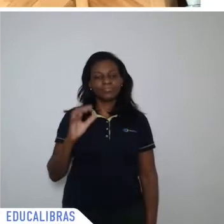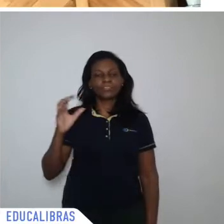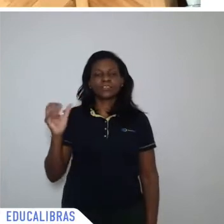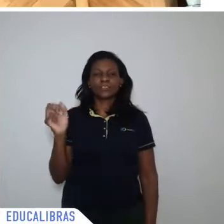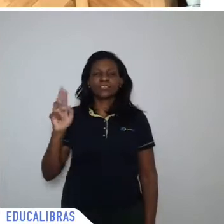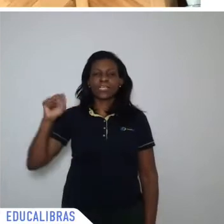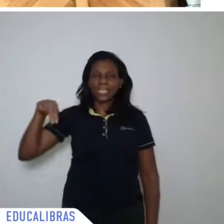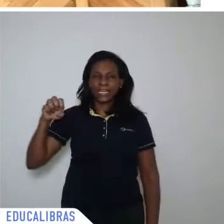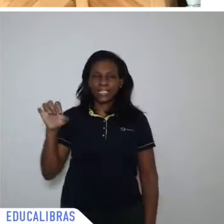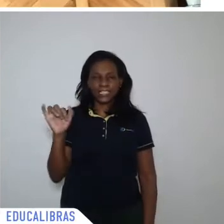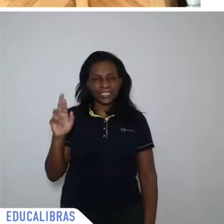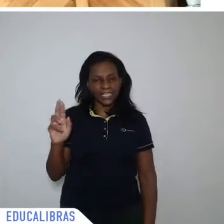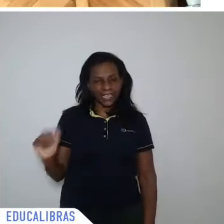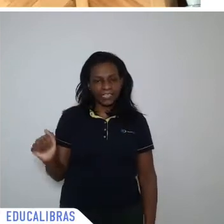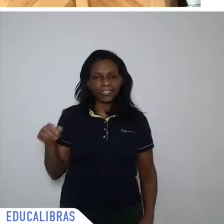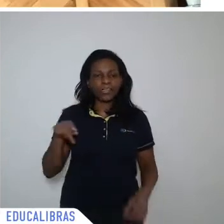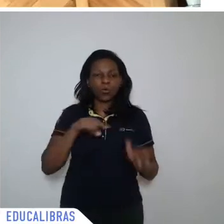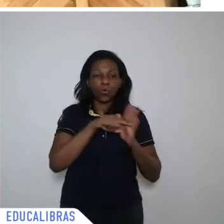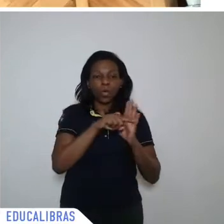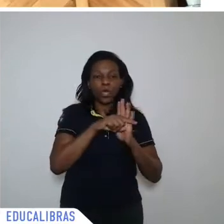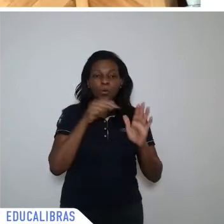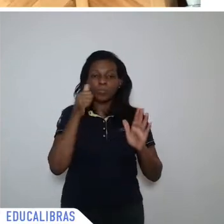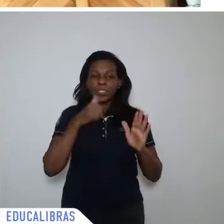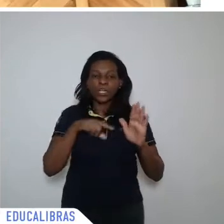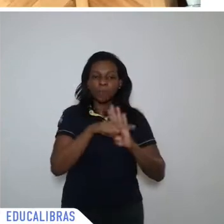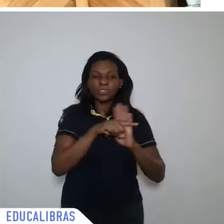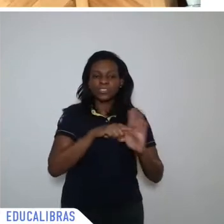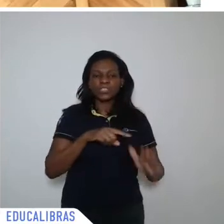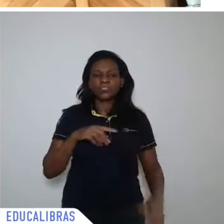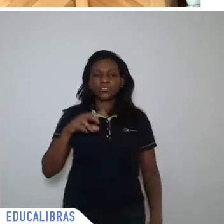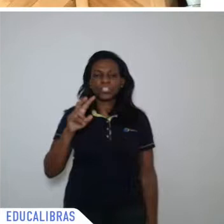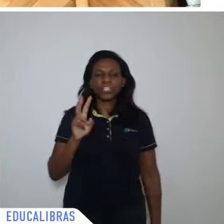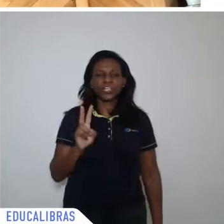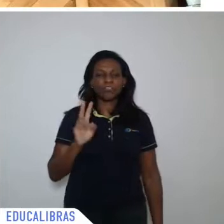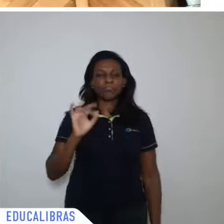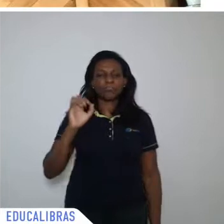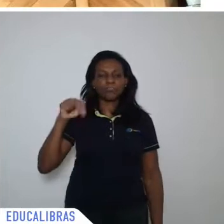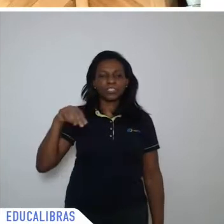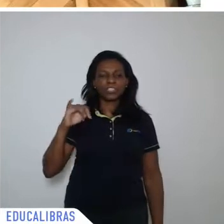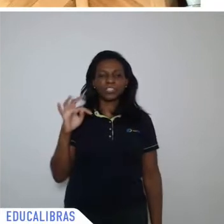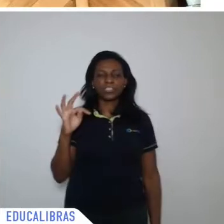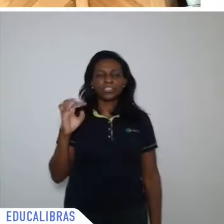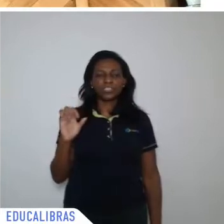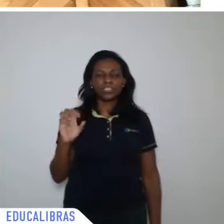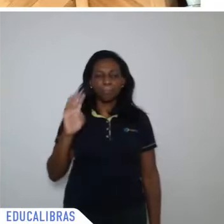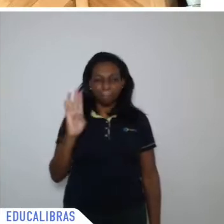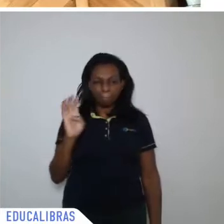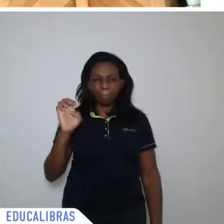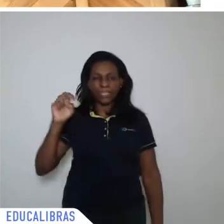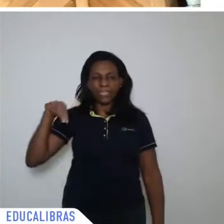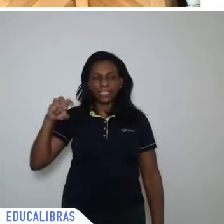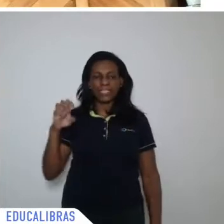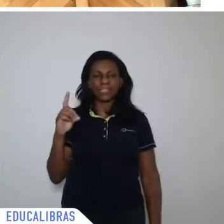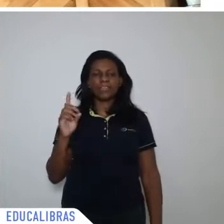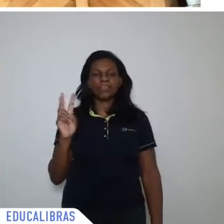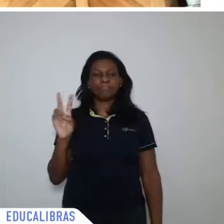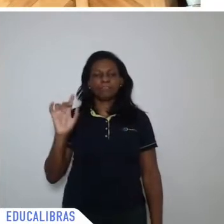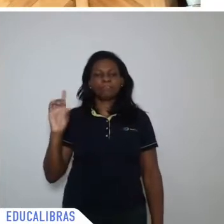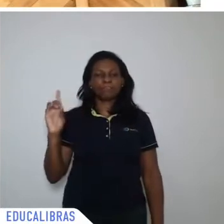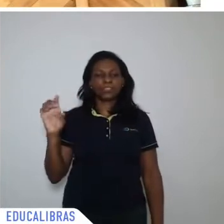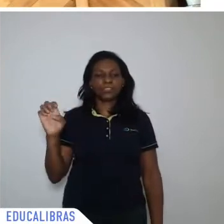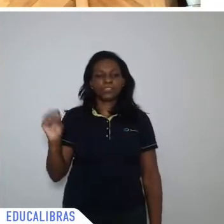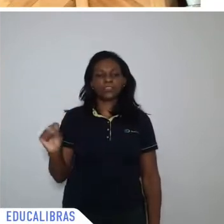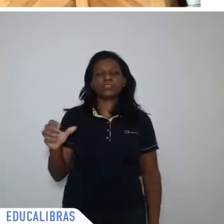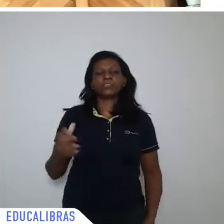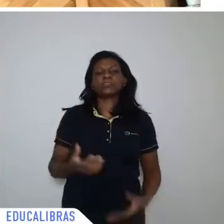Sueli Carneiro and also with Bruna Benevides. And a place of a